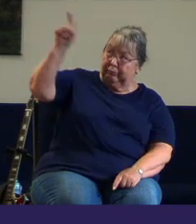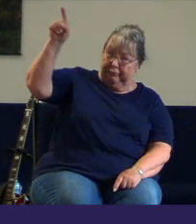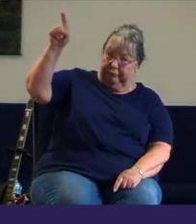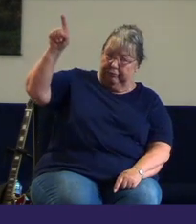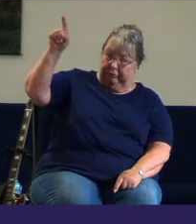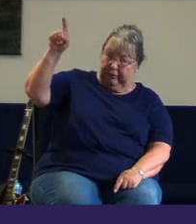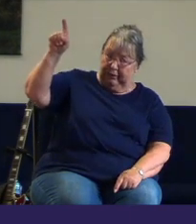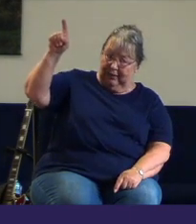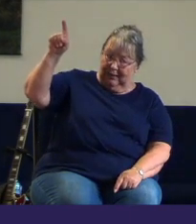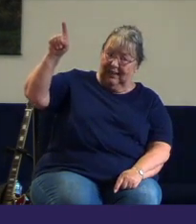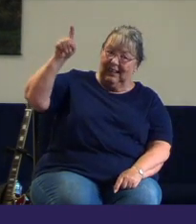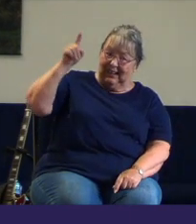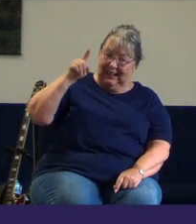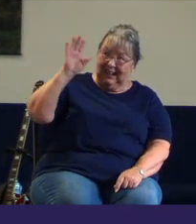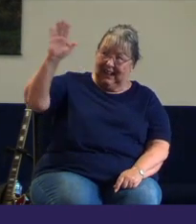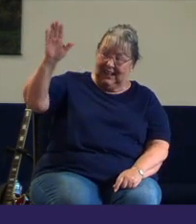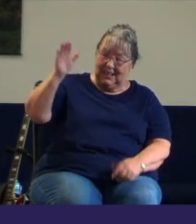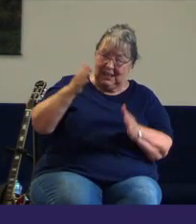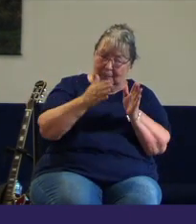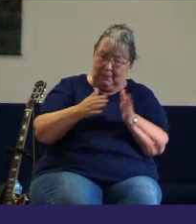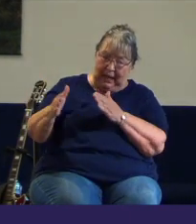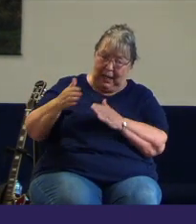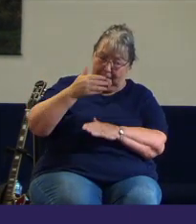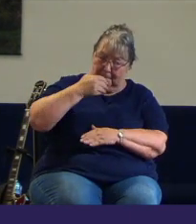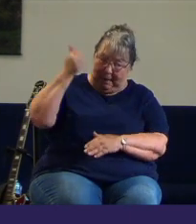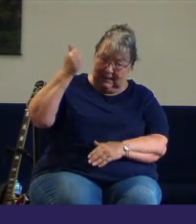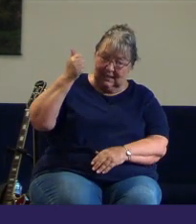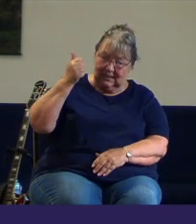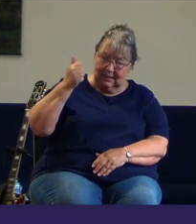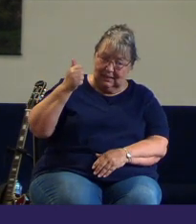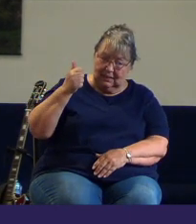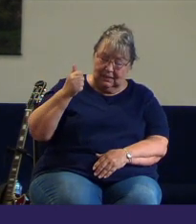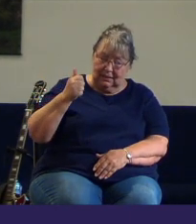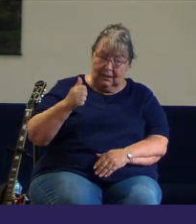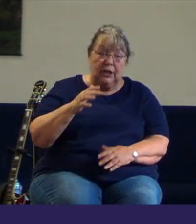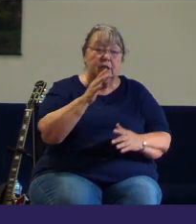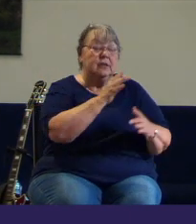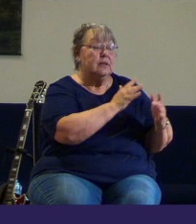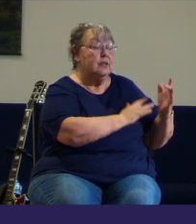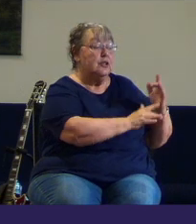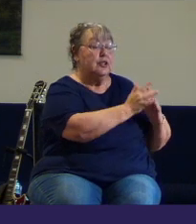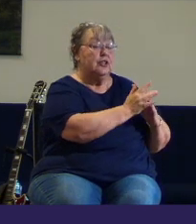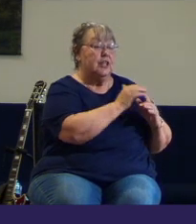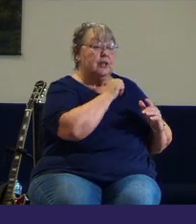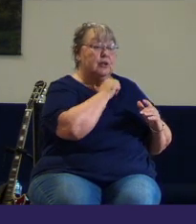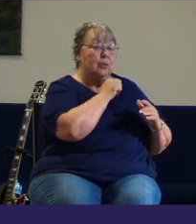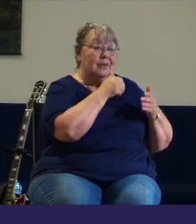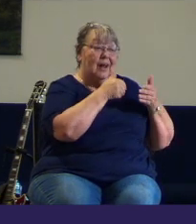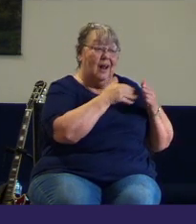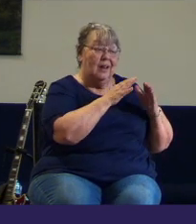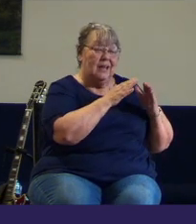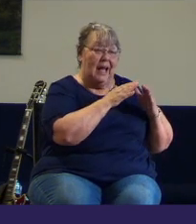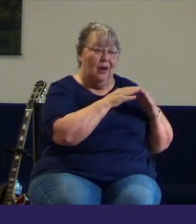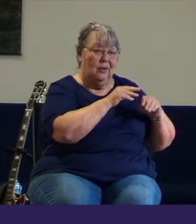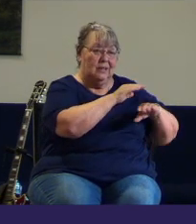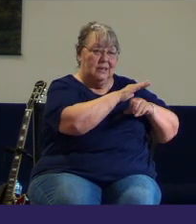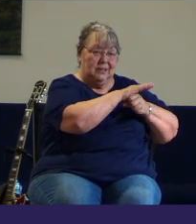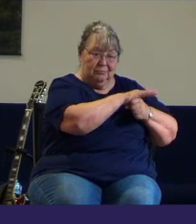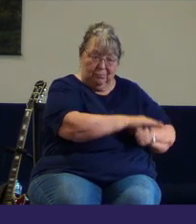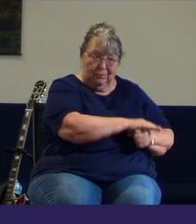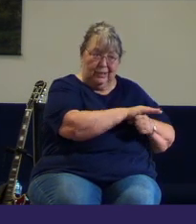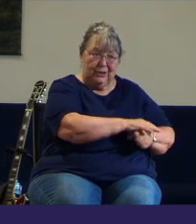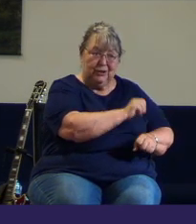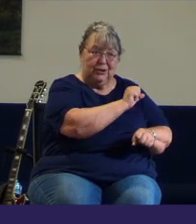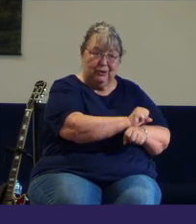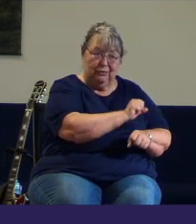to realize is that Jesus was not going to allow the pressures of work that had to be done to